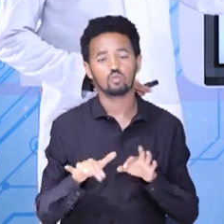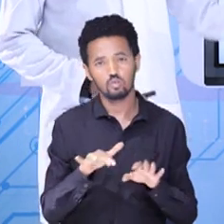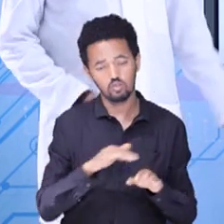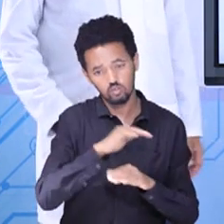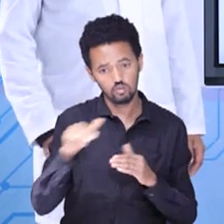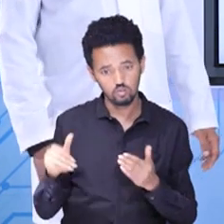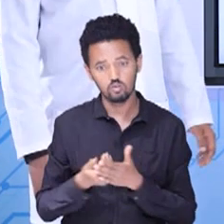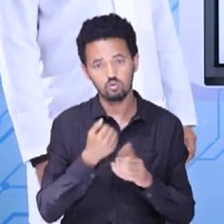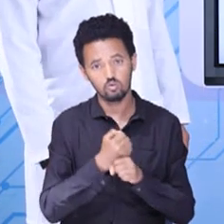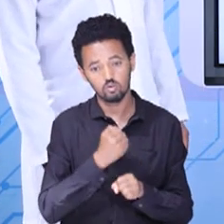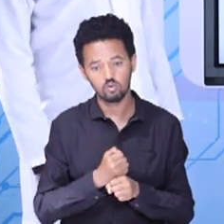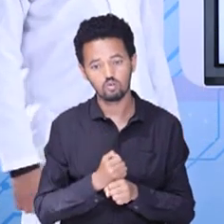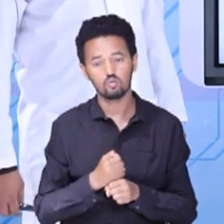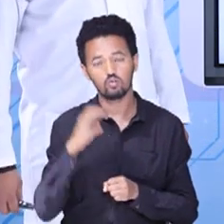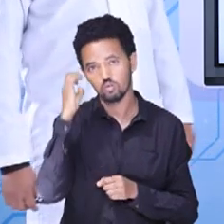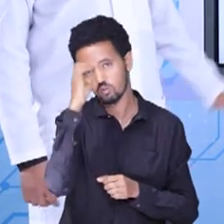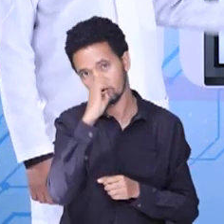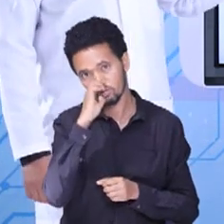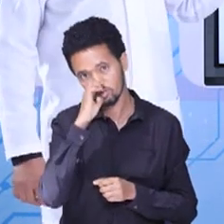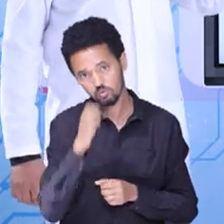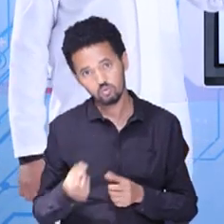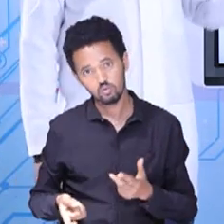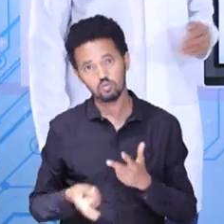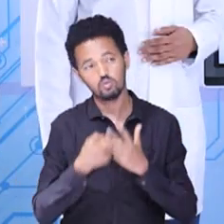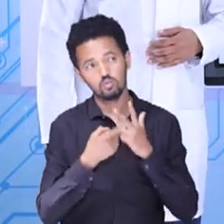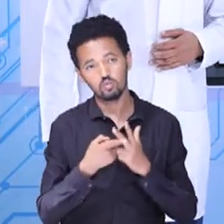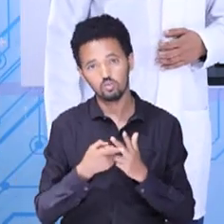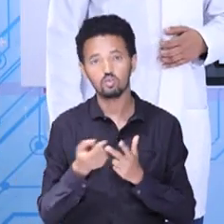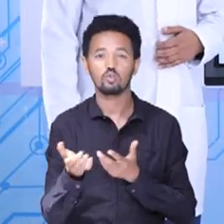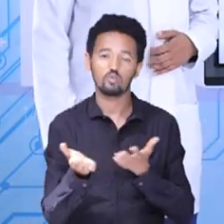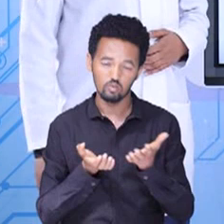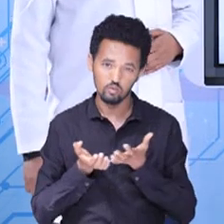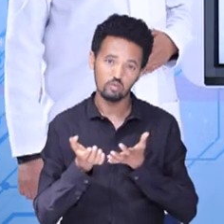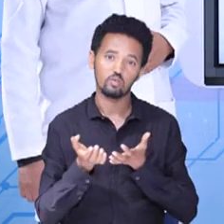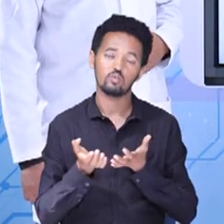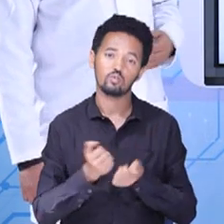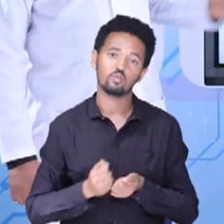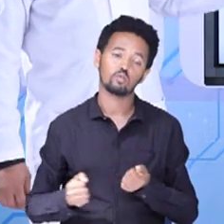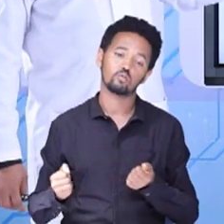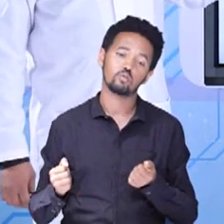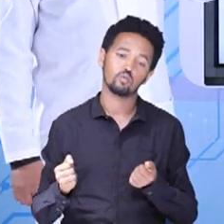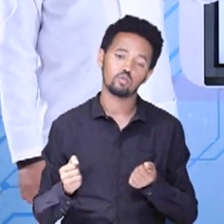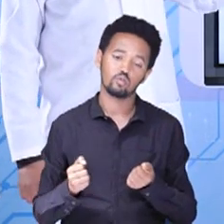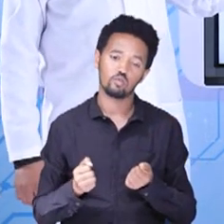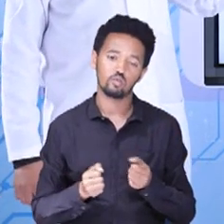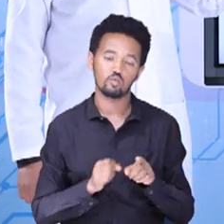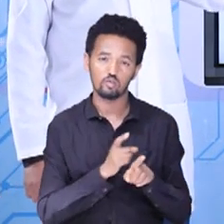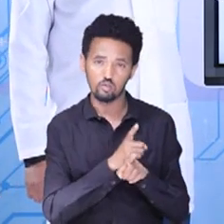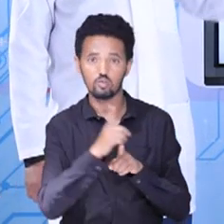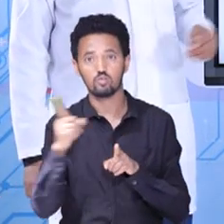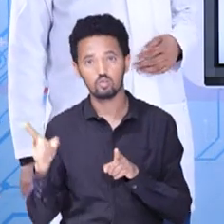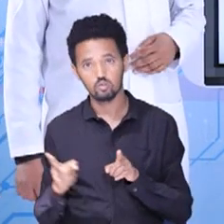the Worker Party of Ethiopia. The third one issue was the suspension of opposition group and freedom